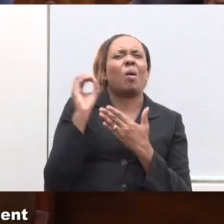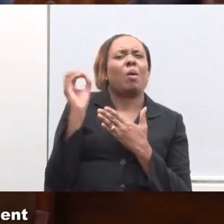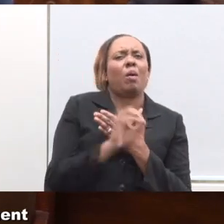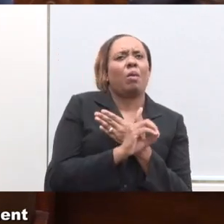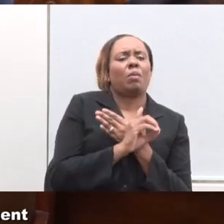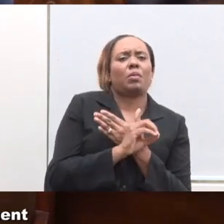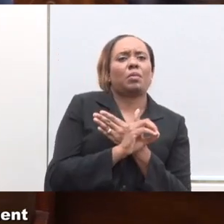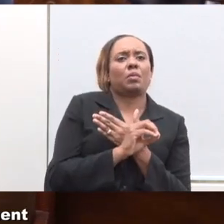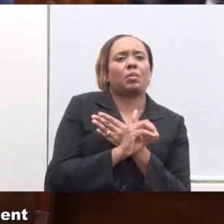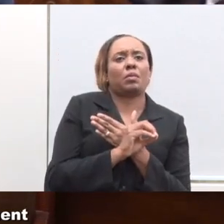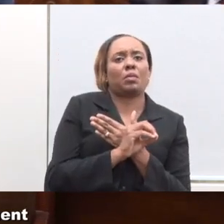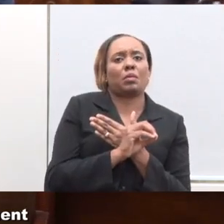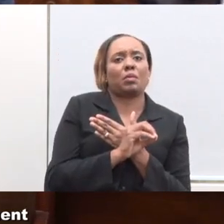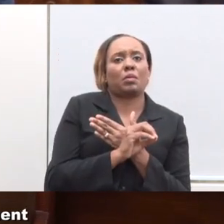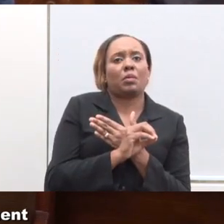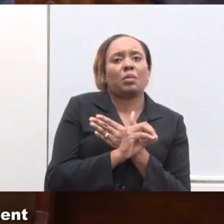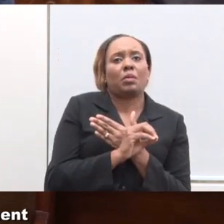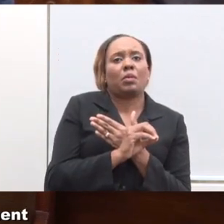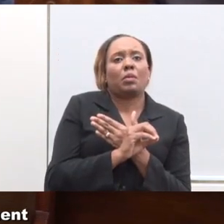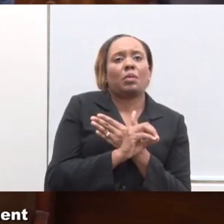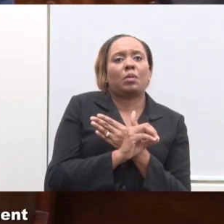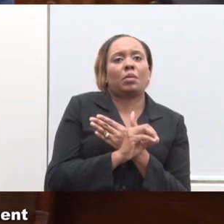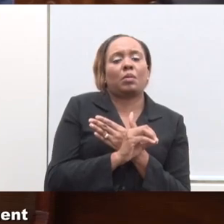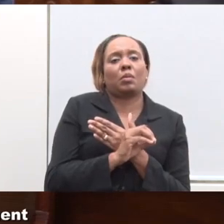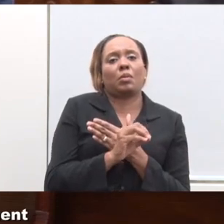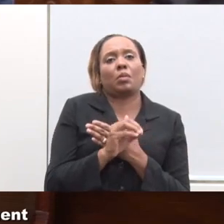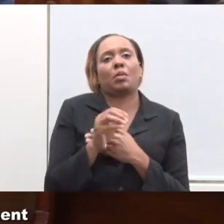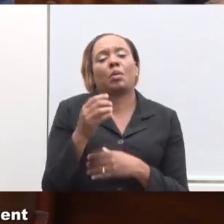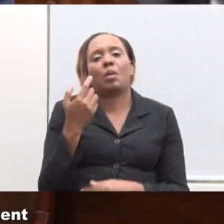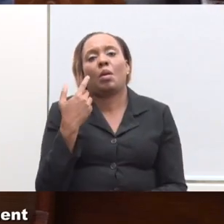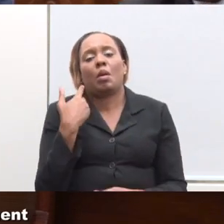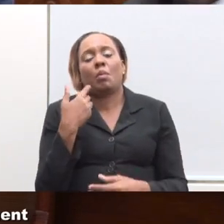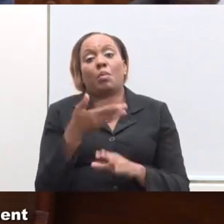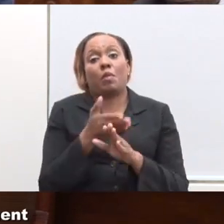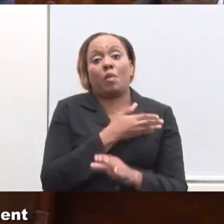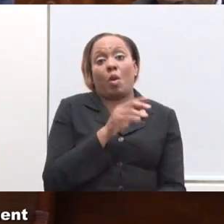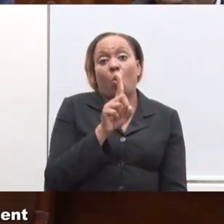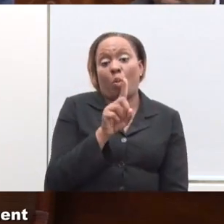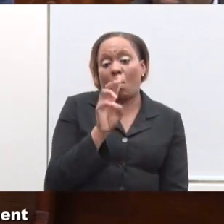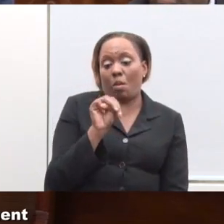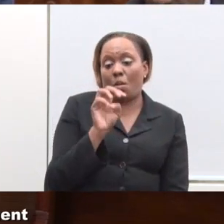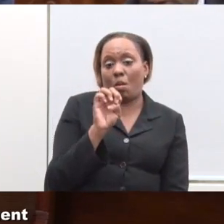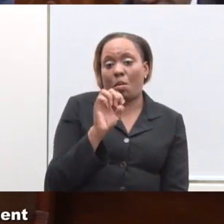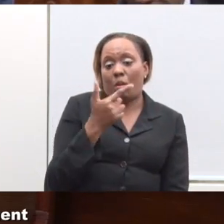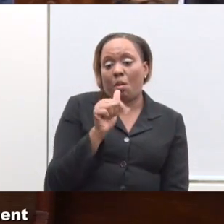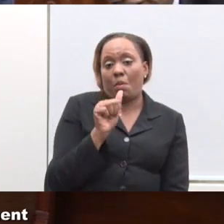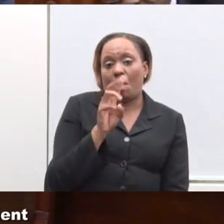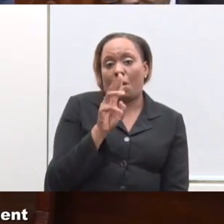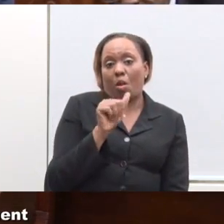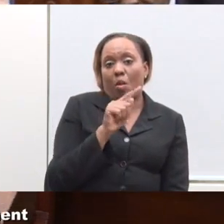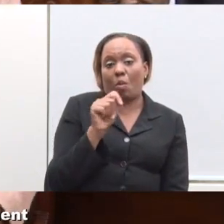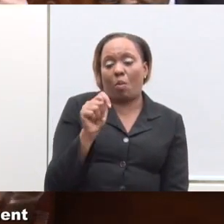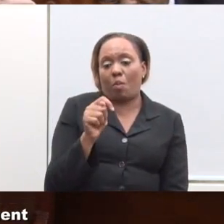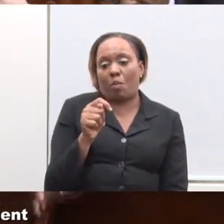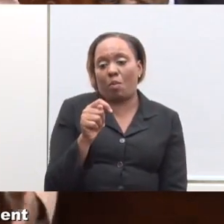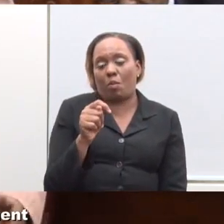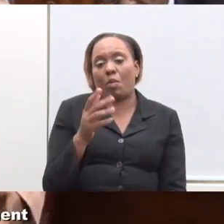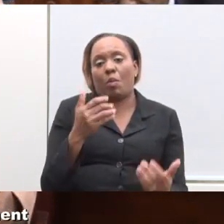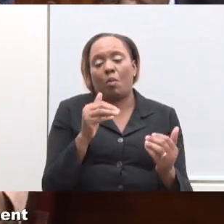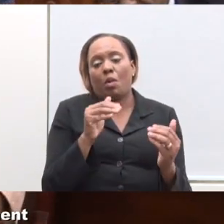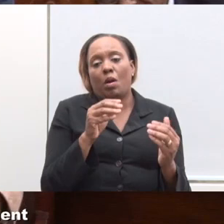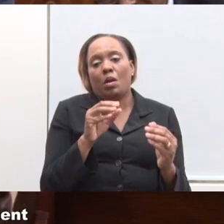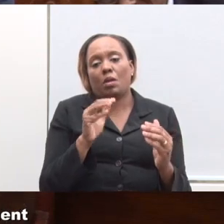move the feed-in tariff from 1 megawatt to 5 megawatts. But I'm also saying that in December when we